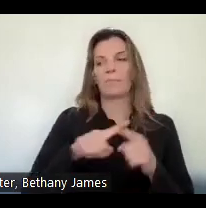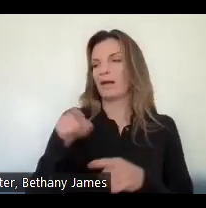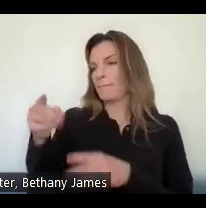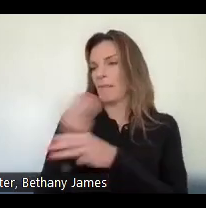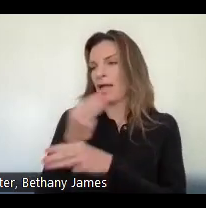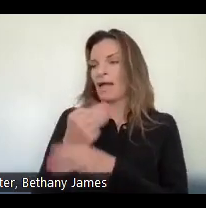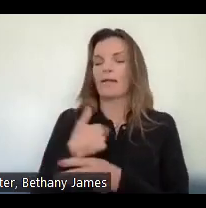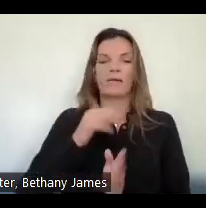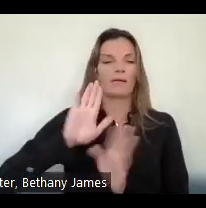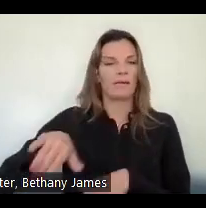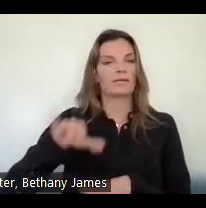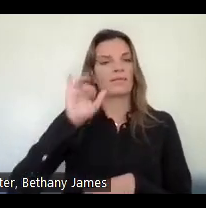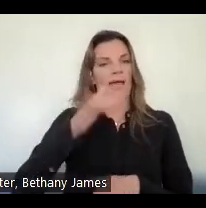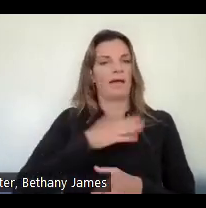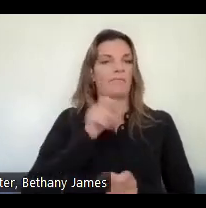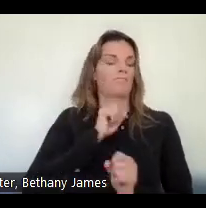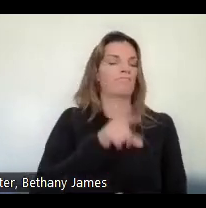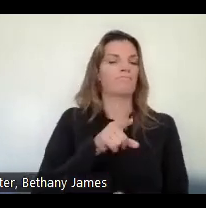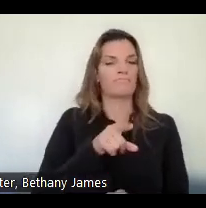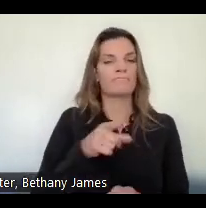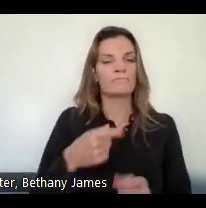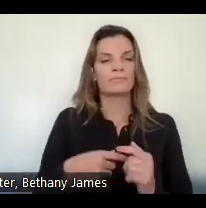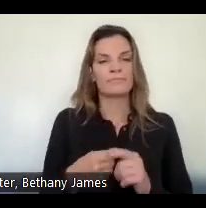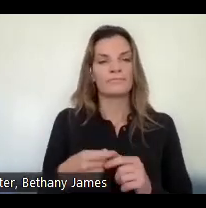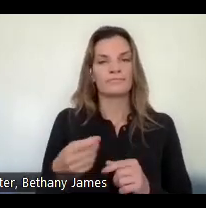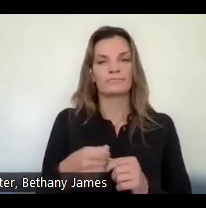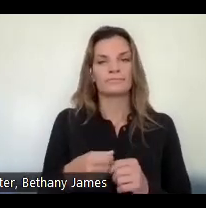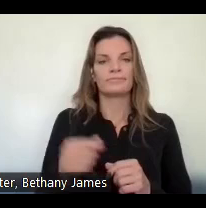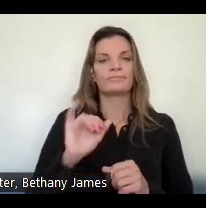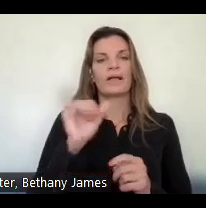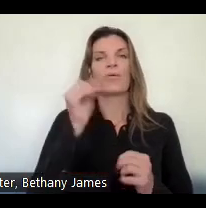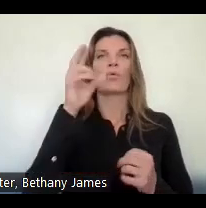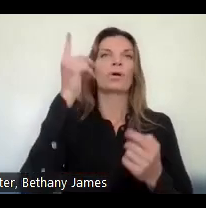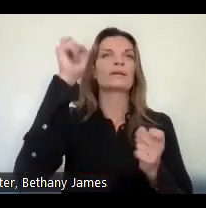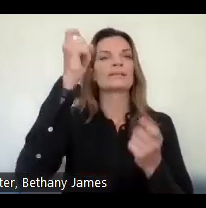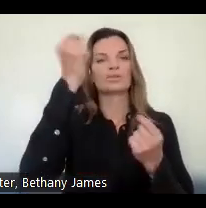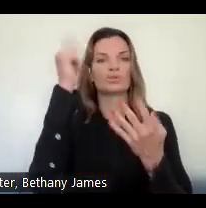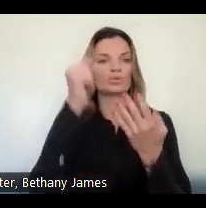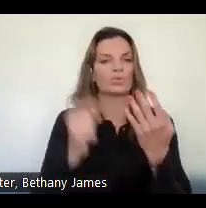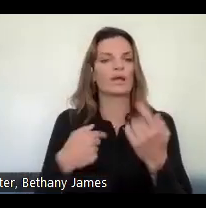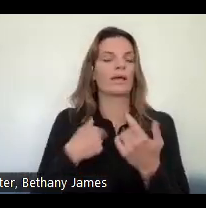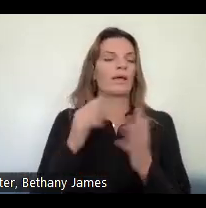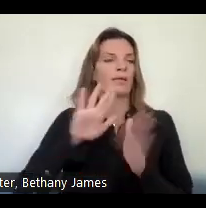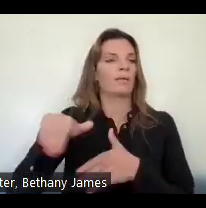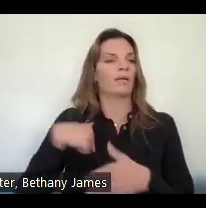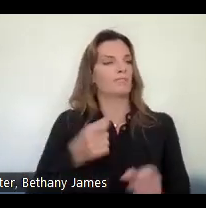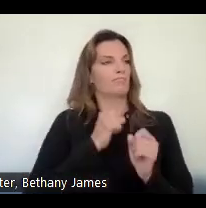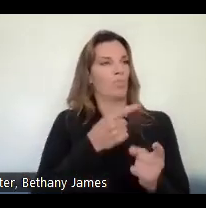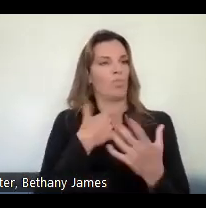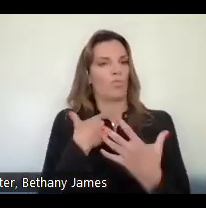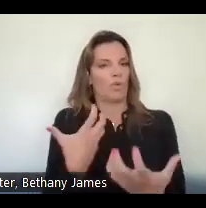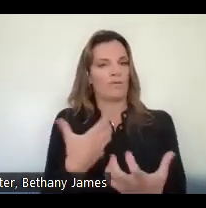problems or opposed to actually going out to do errands. It could also mean that they want